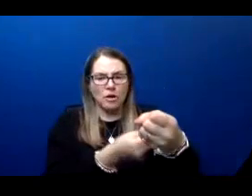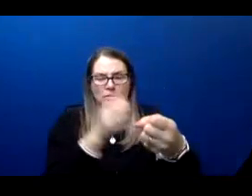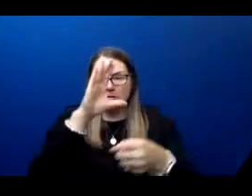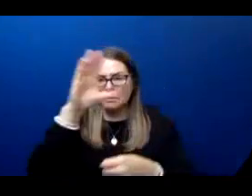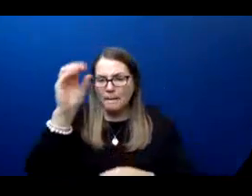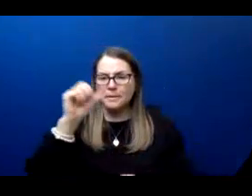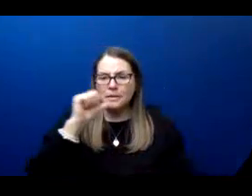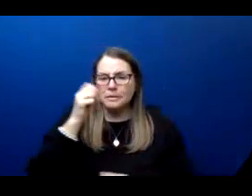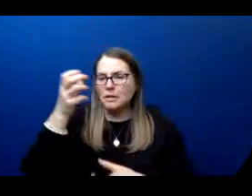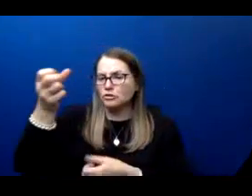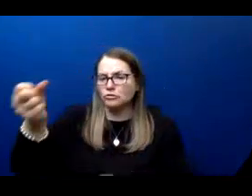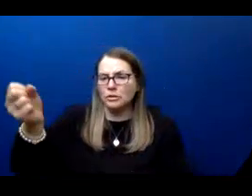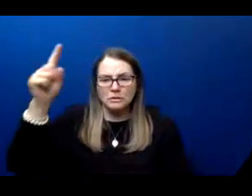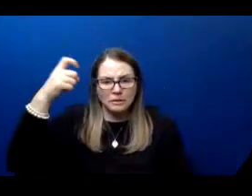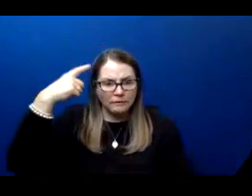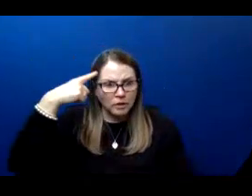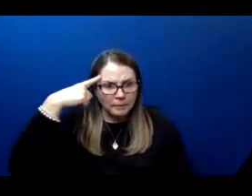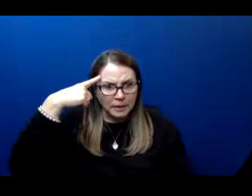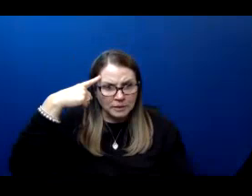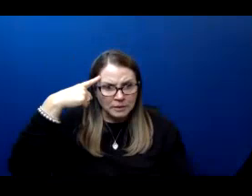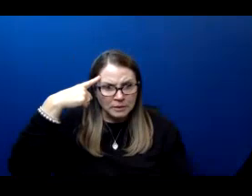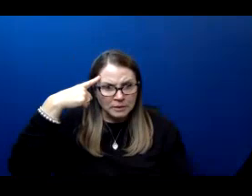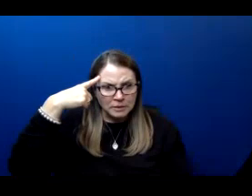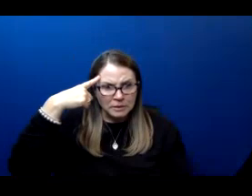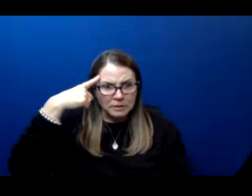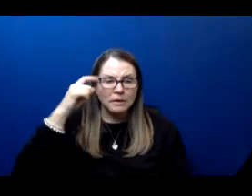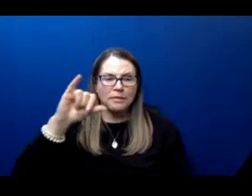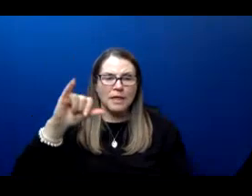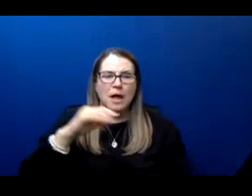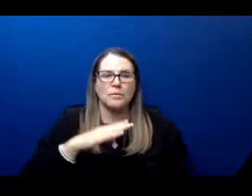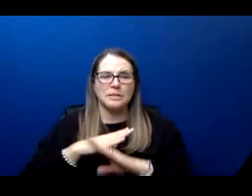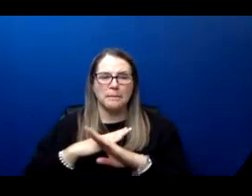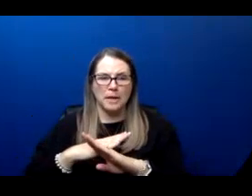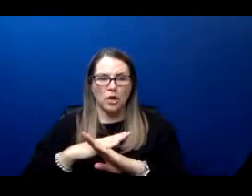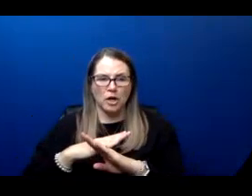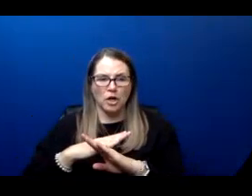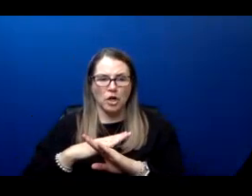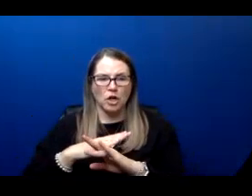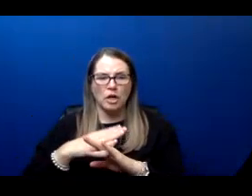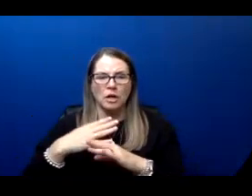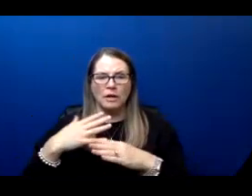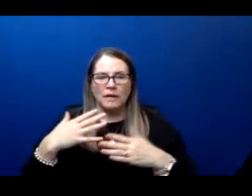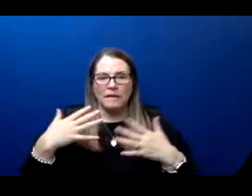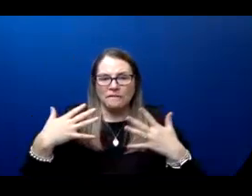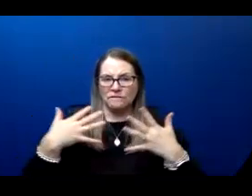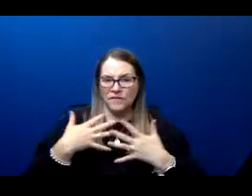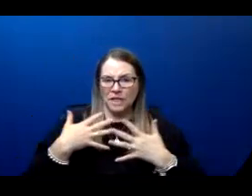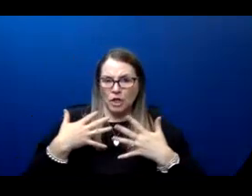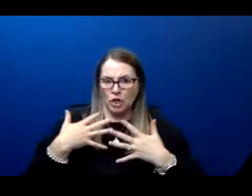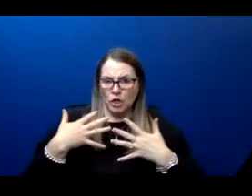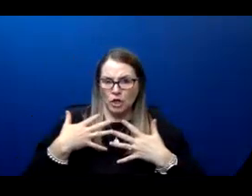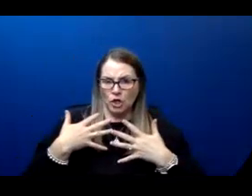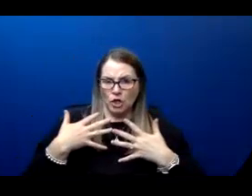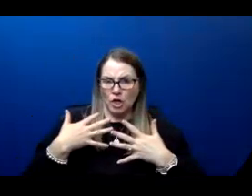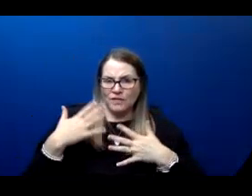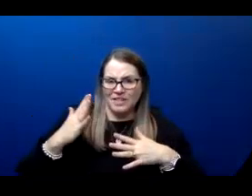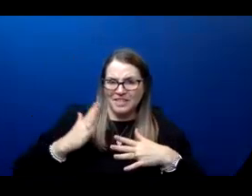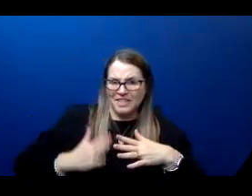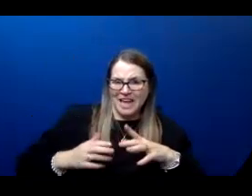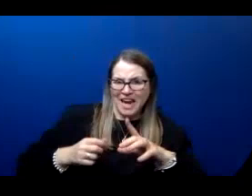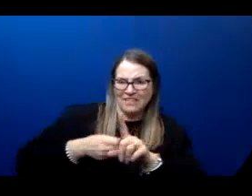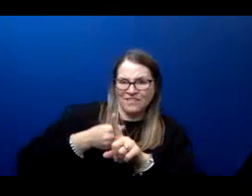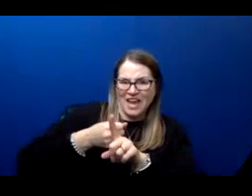agencies is also came up as a barrier. Fear or concerns about side effects and vaccine